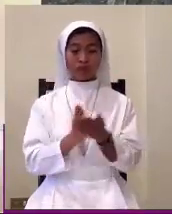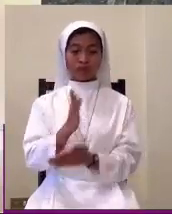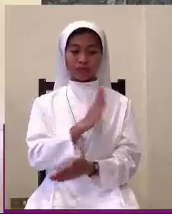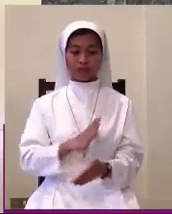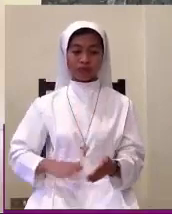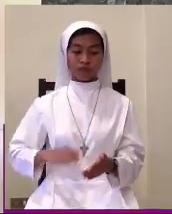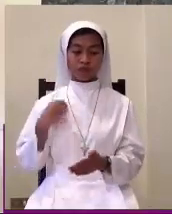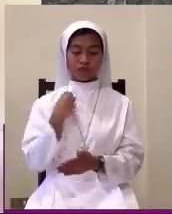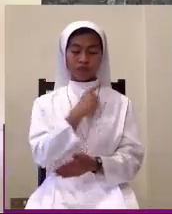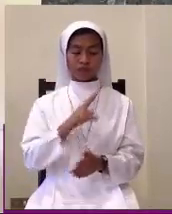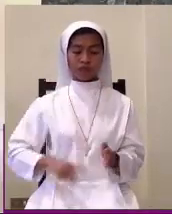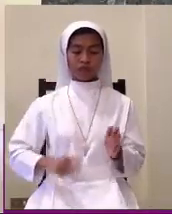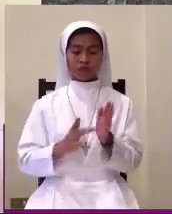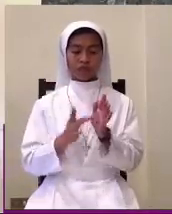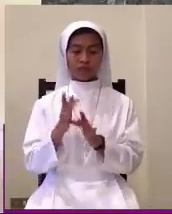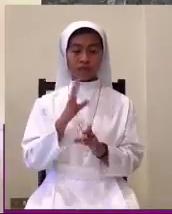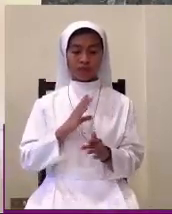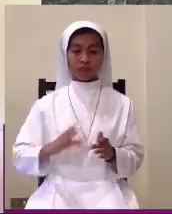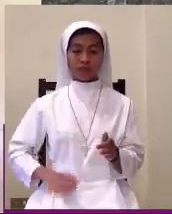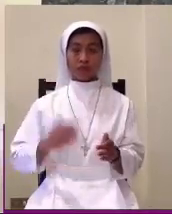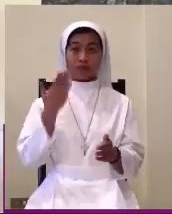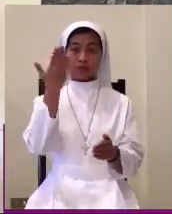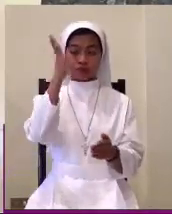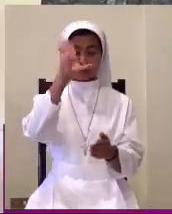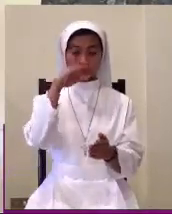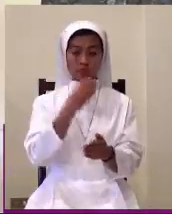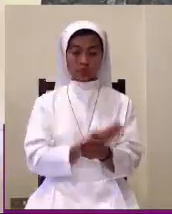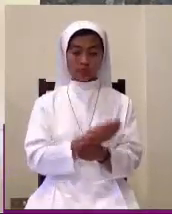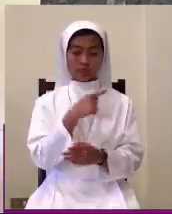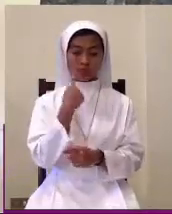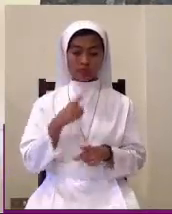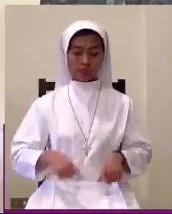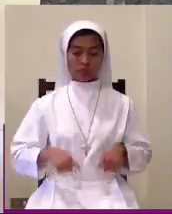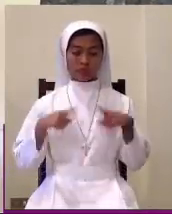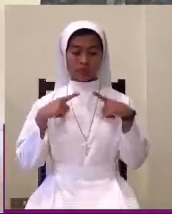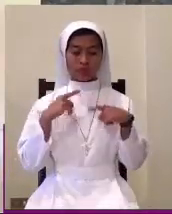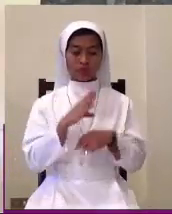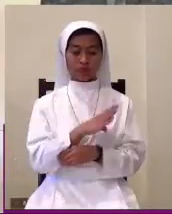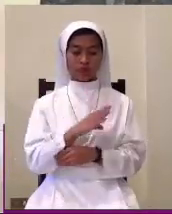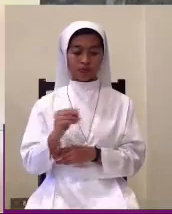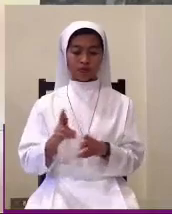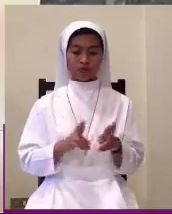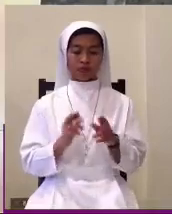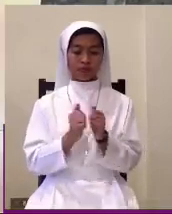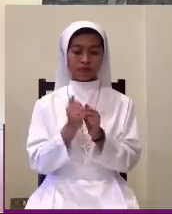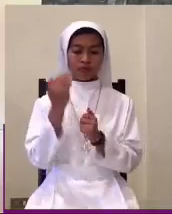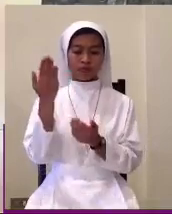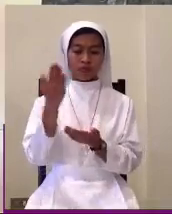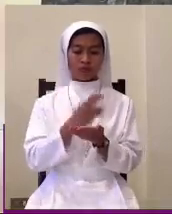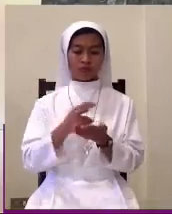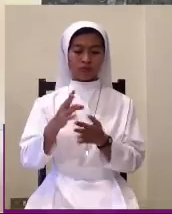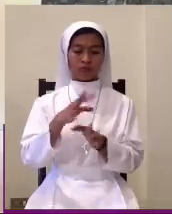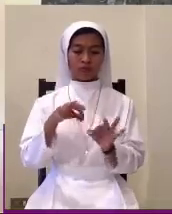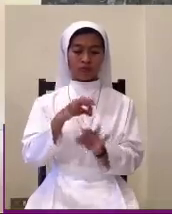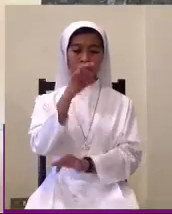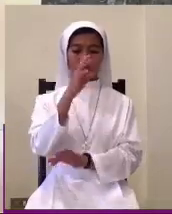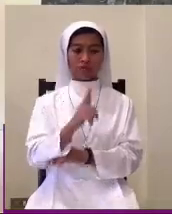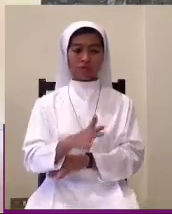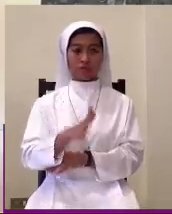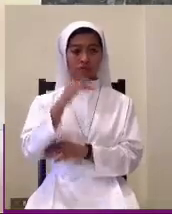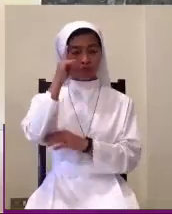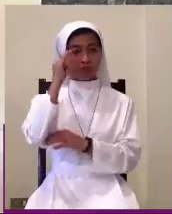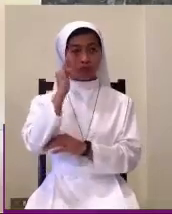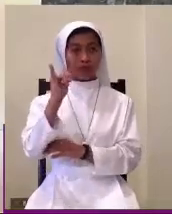your Son, who lives and reigns with you in the unity of the Holy Spirit, one God,